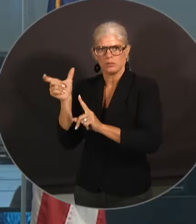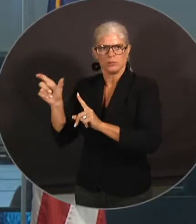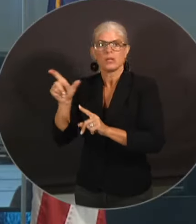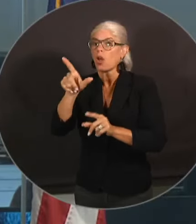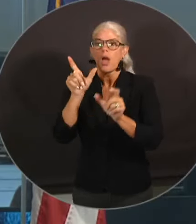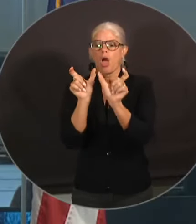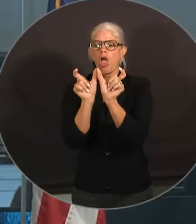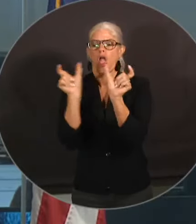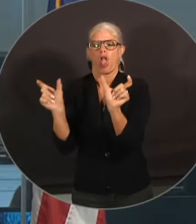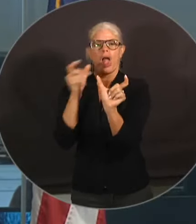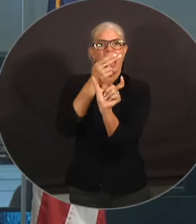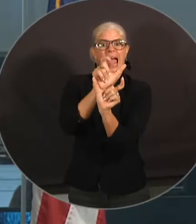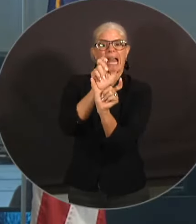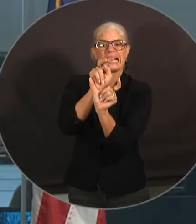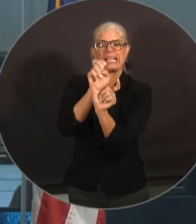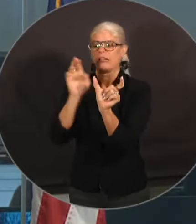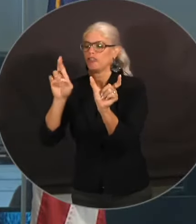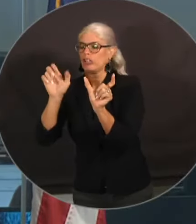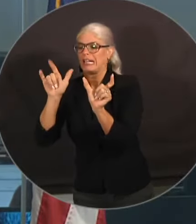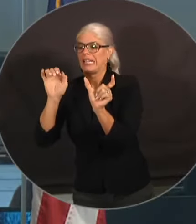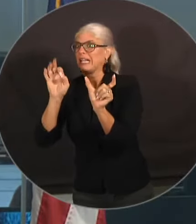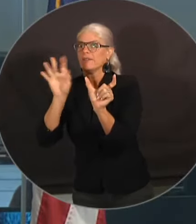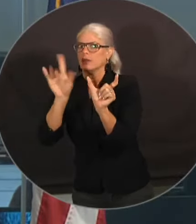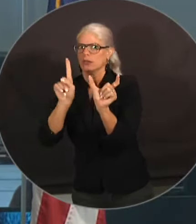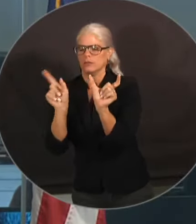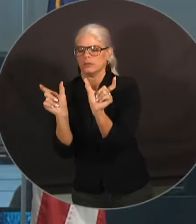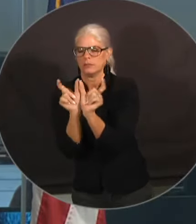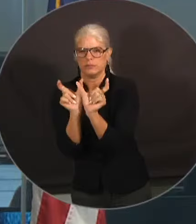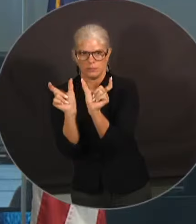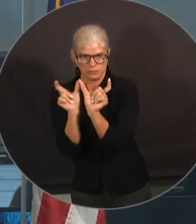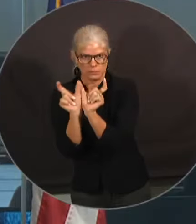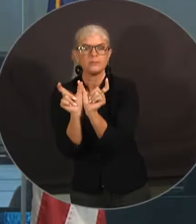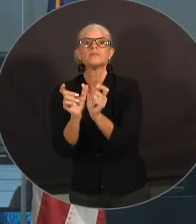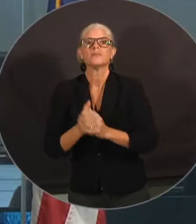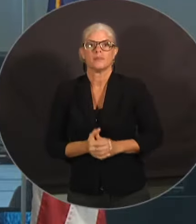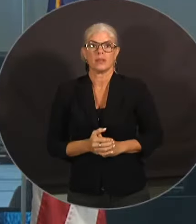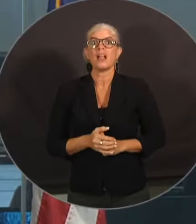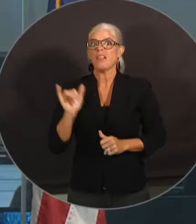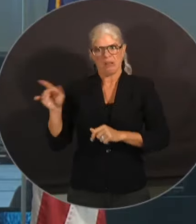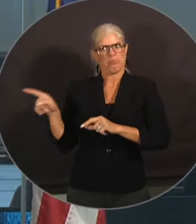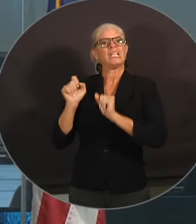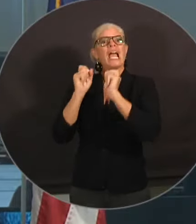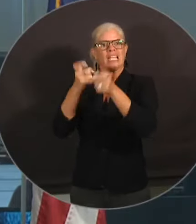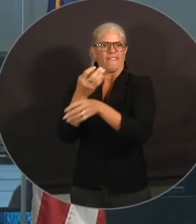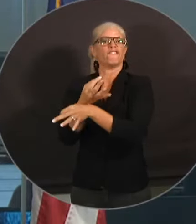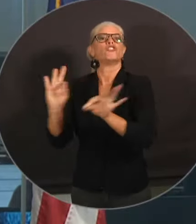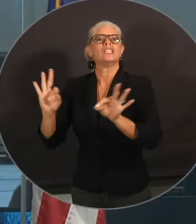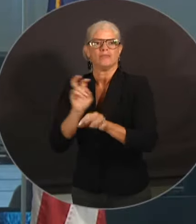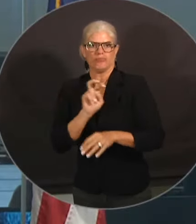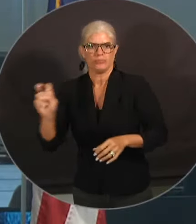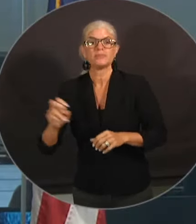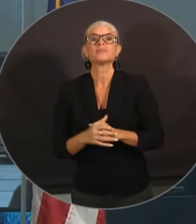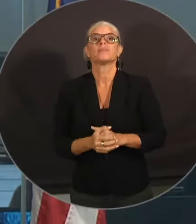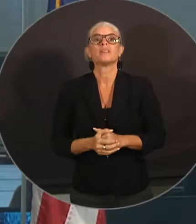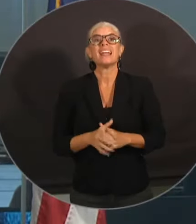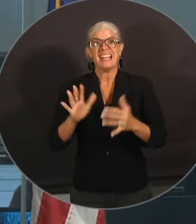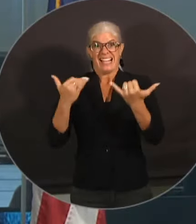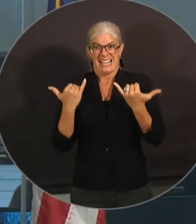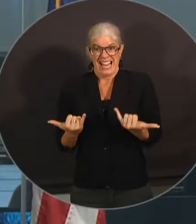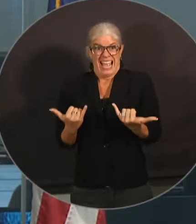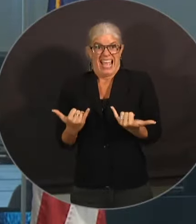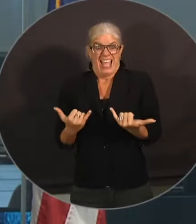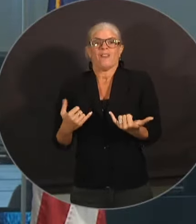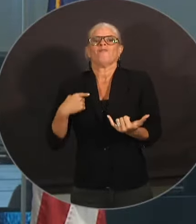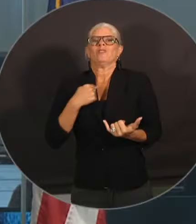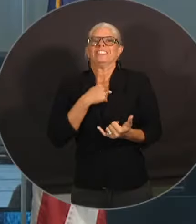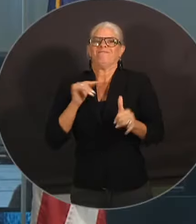and when you book your ride. So take advantage of that. Obviously, we're reaching the point where that's not going to be an option as